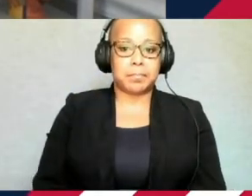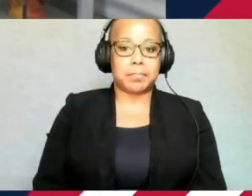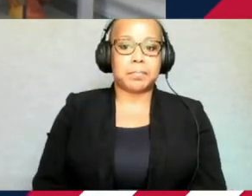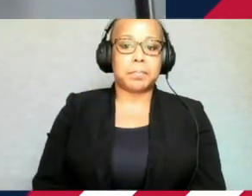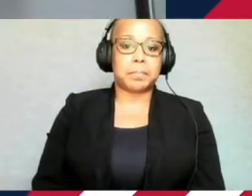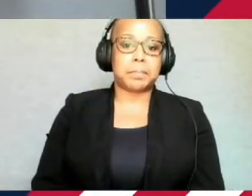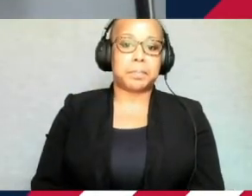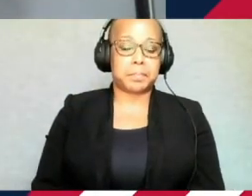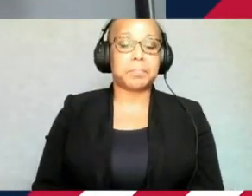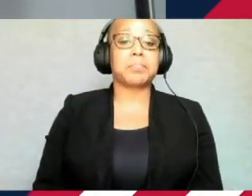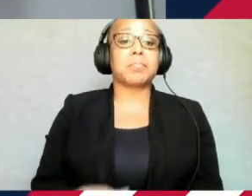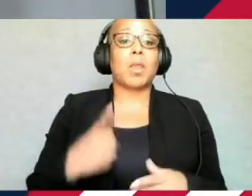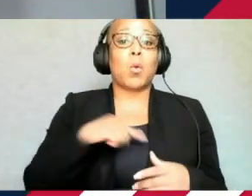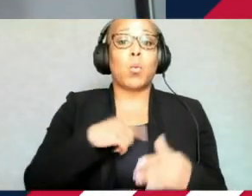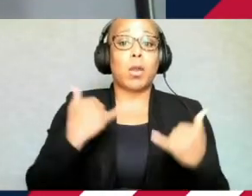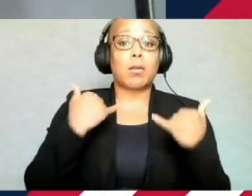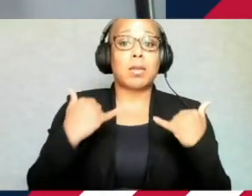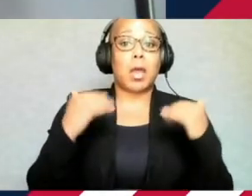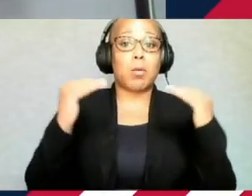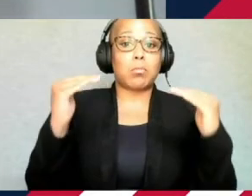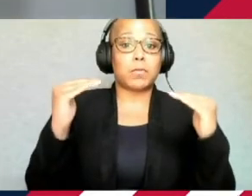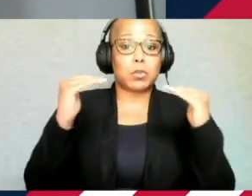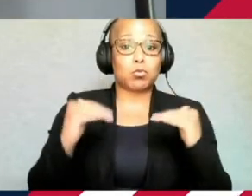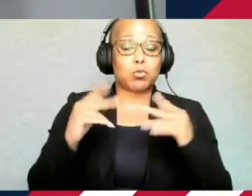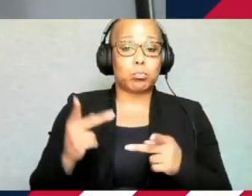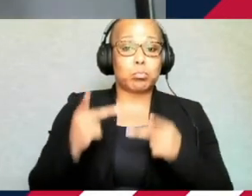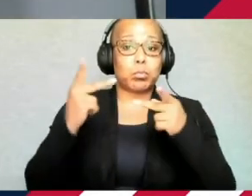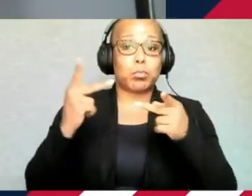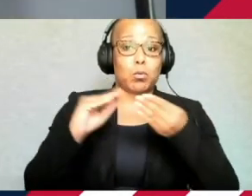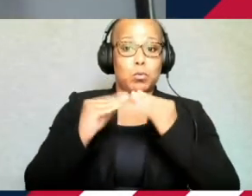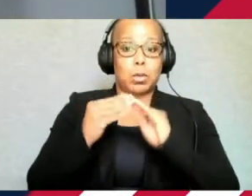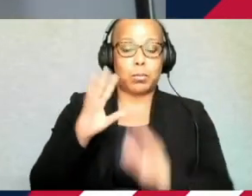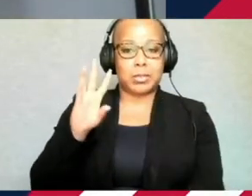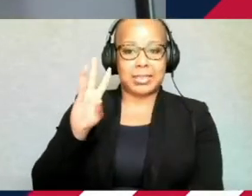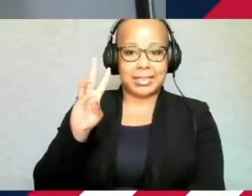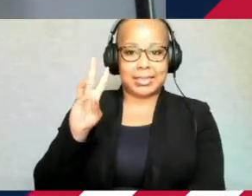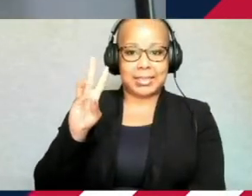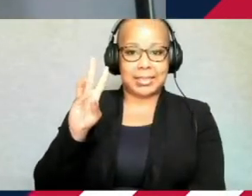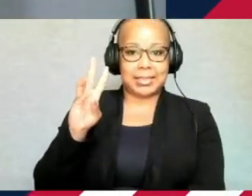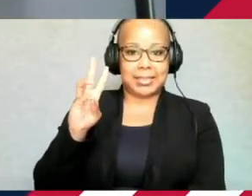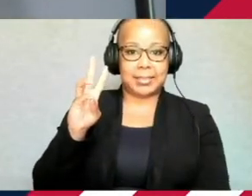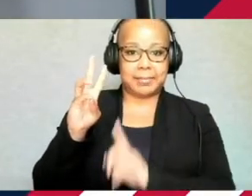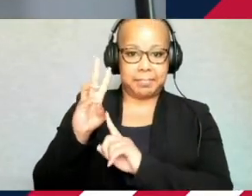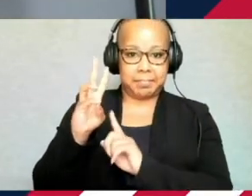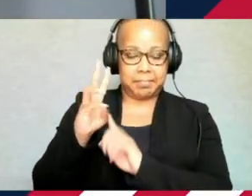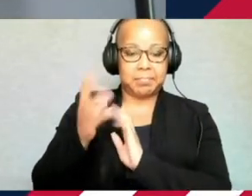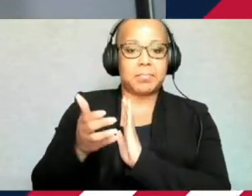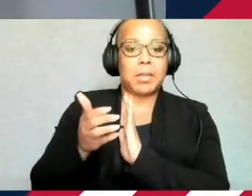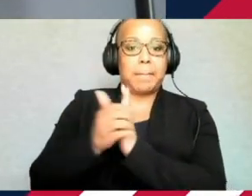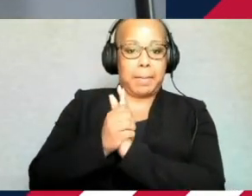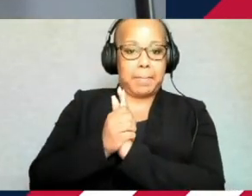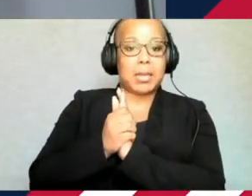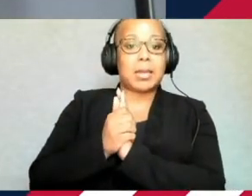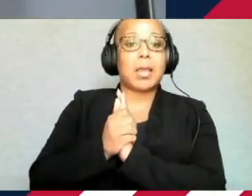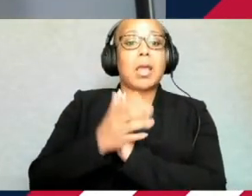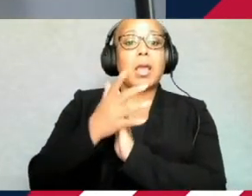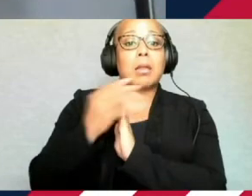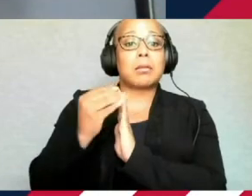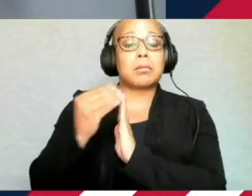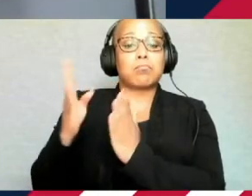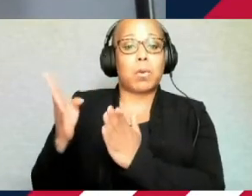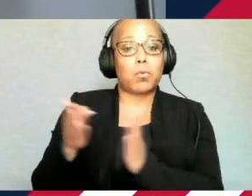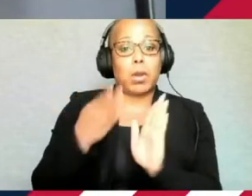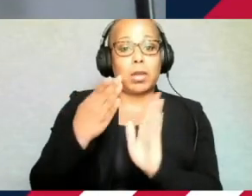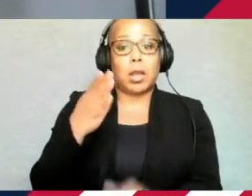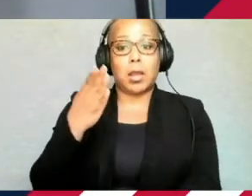We are now moving to proposal number 6, a charter amendment, and I recognize Brent